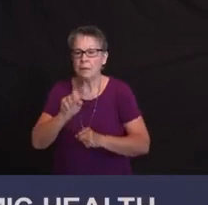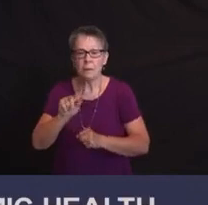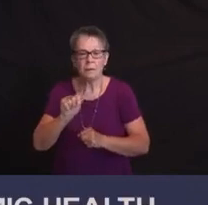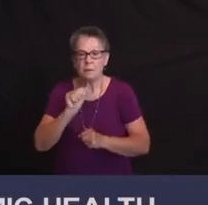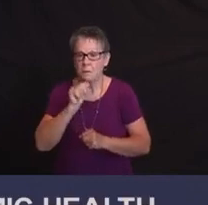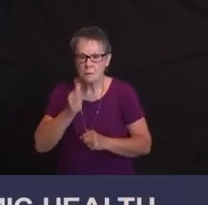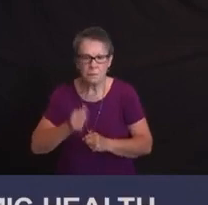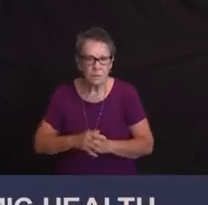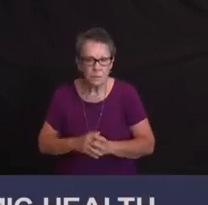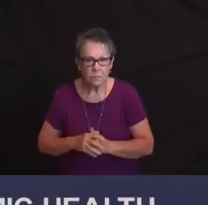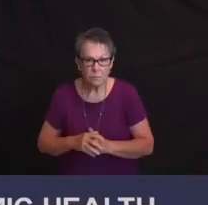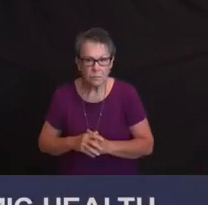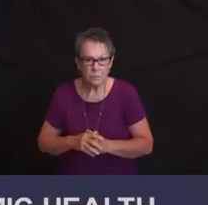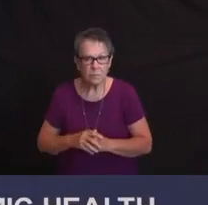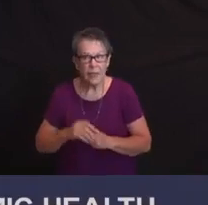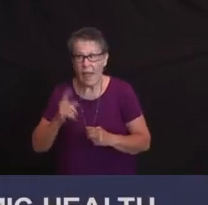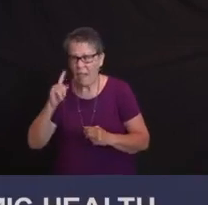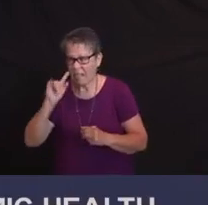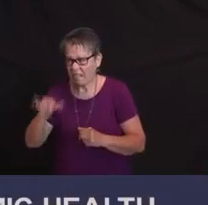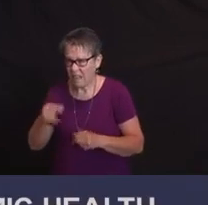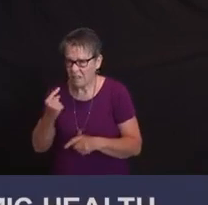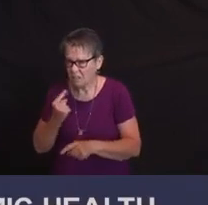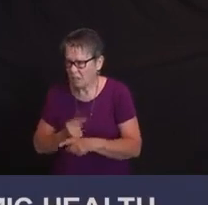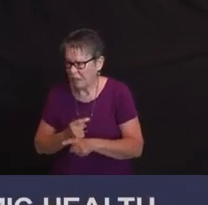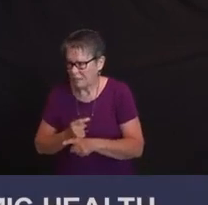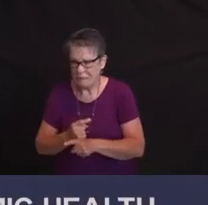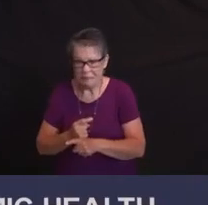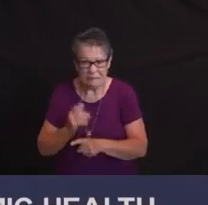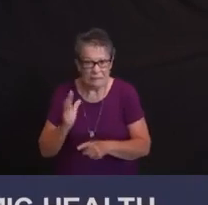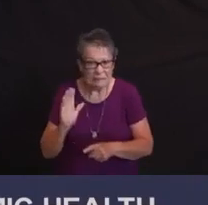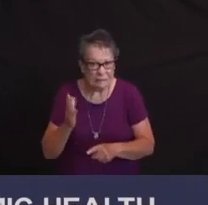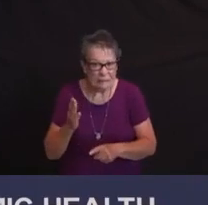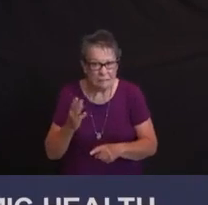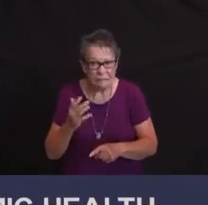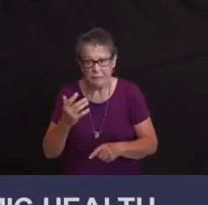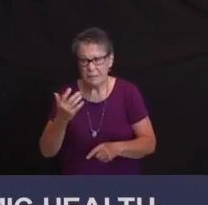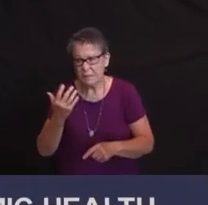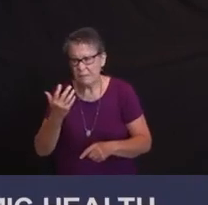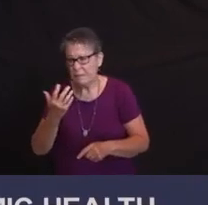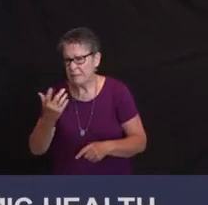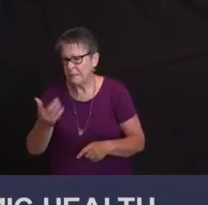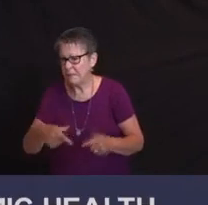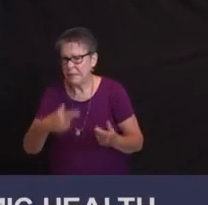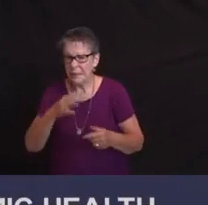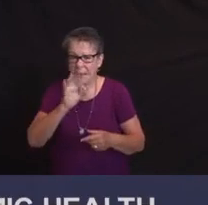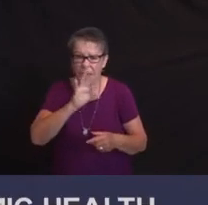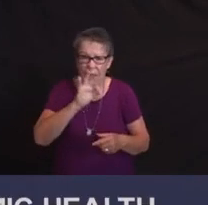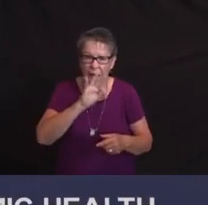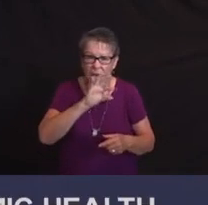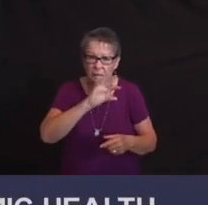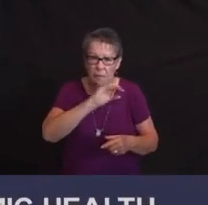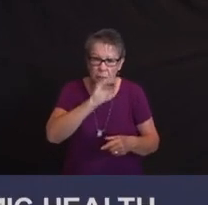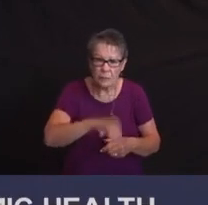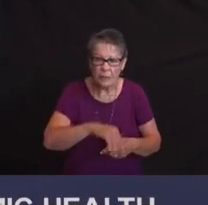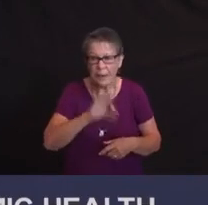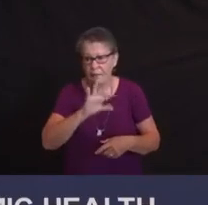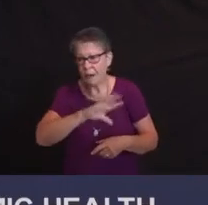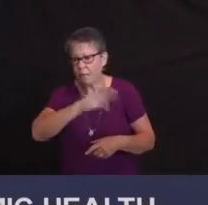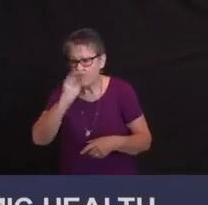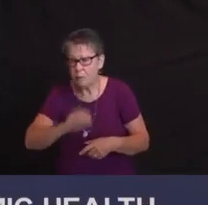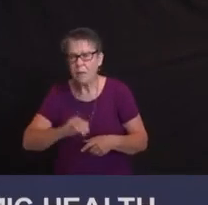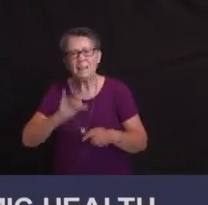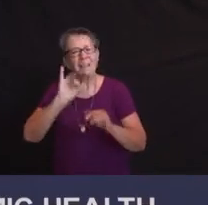folks? So it's off a little bit, but there's no question these vaccines work. There's just no